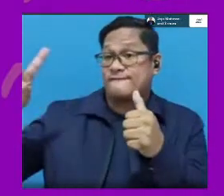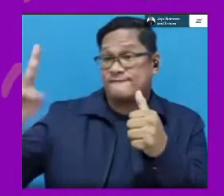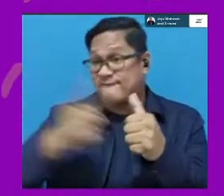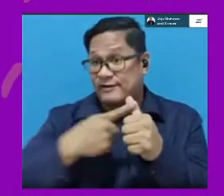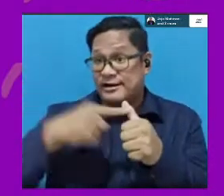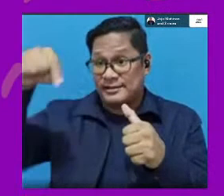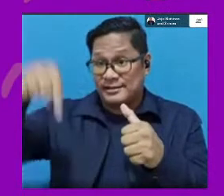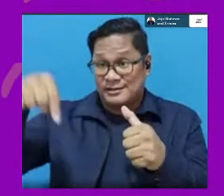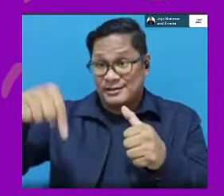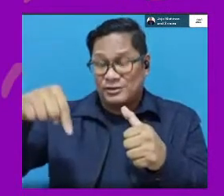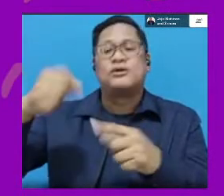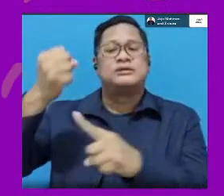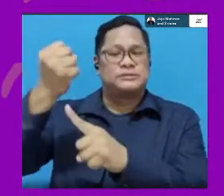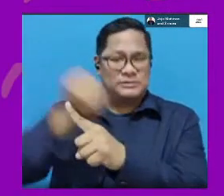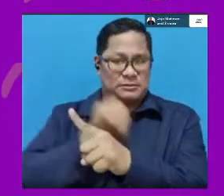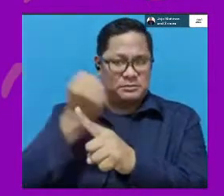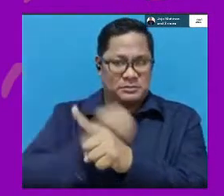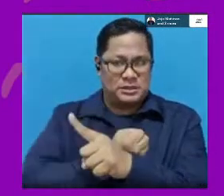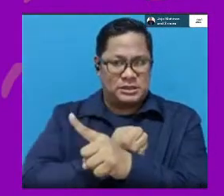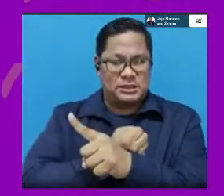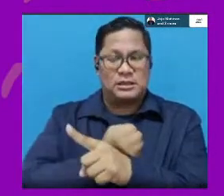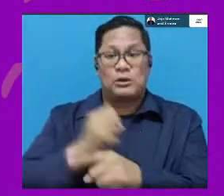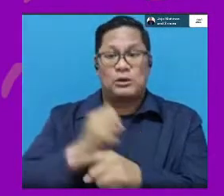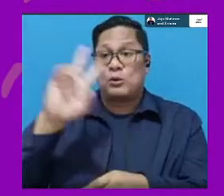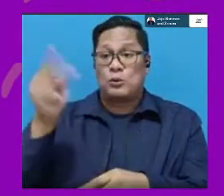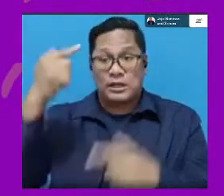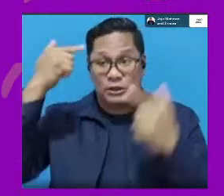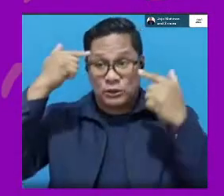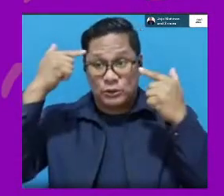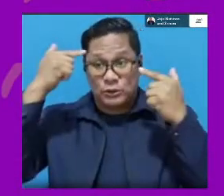in September when the government